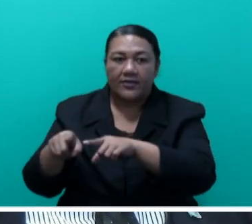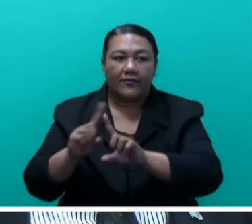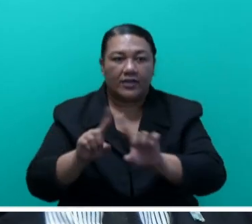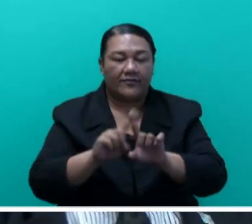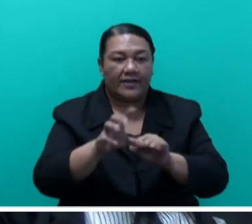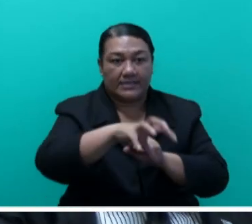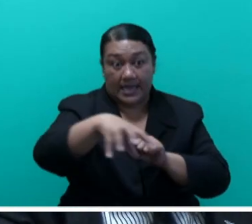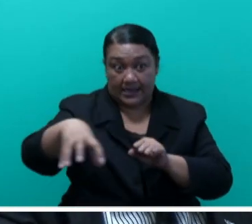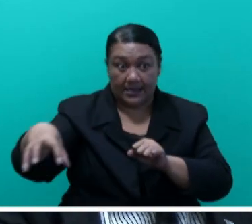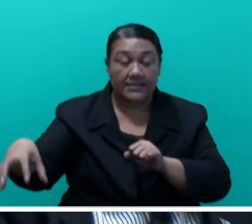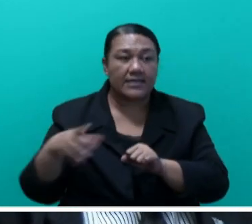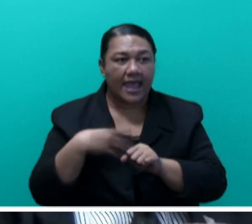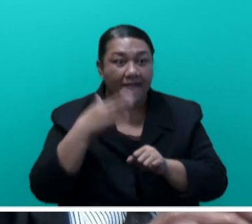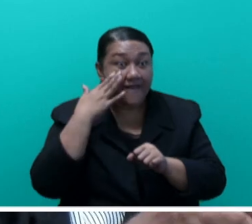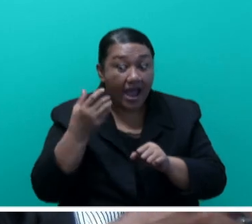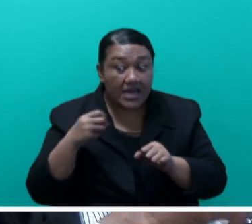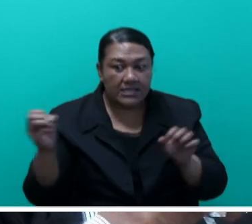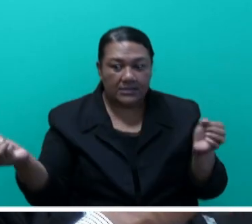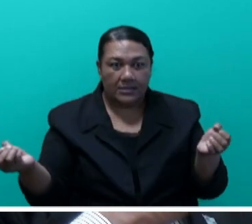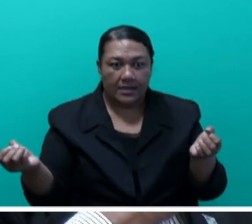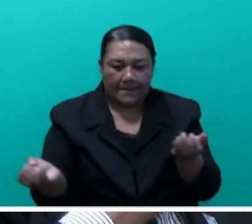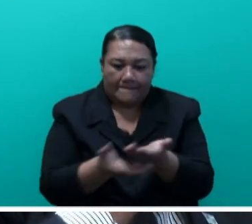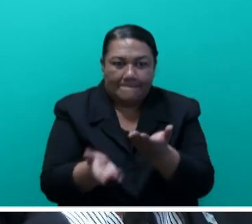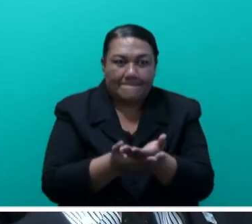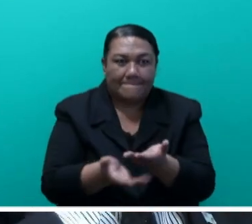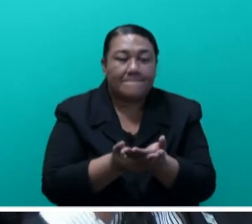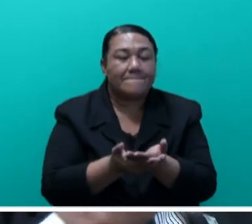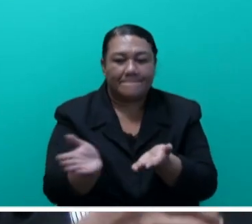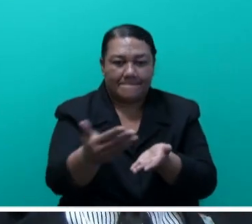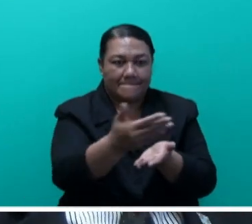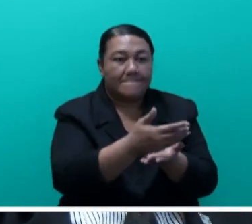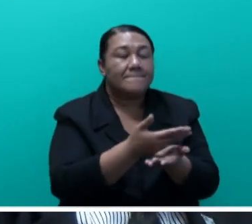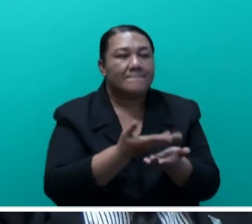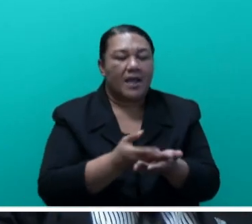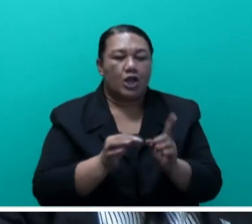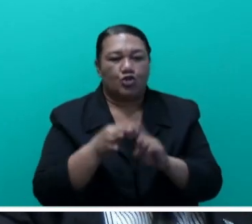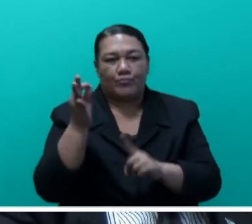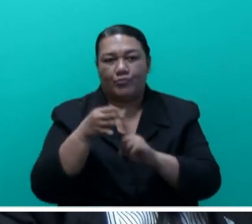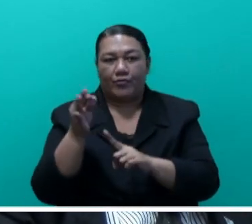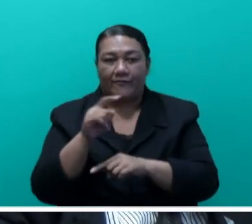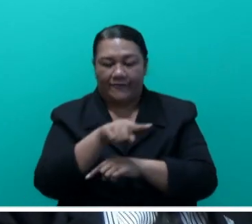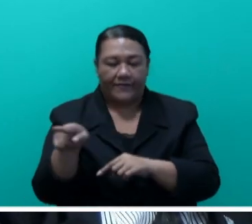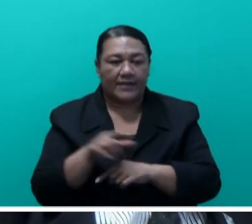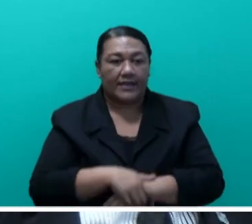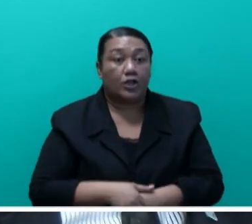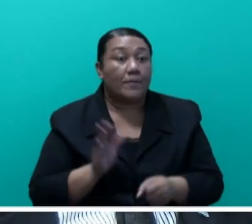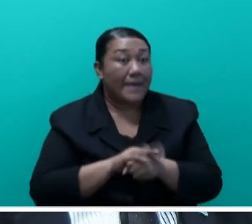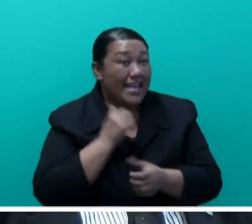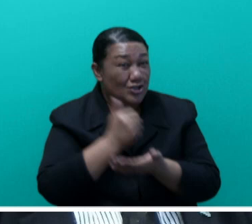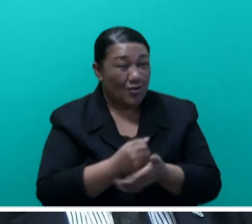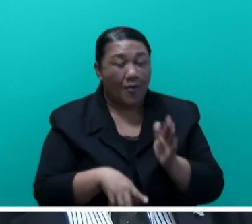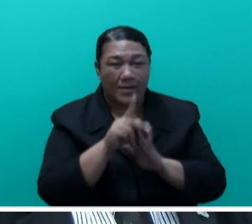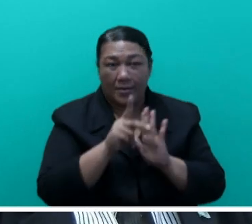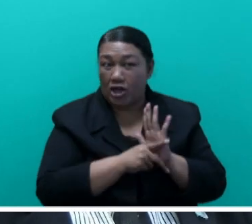and findings will be used to inform policy adjustments and improvements. This will ensure that the